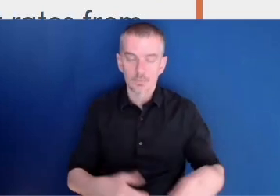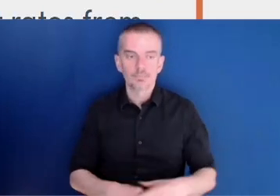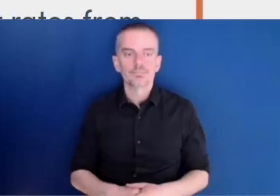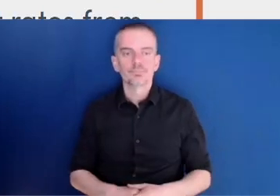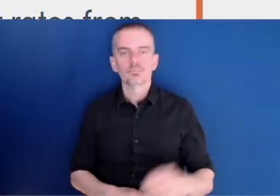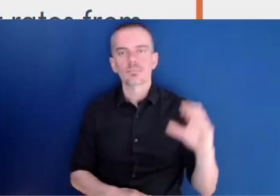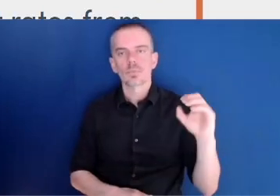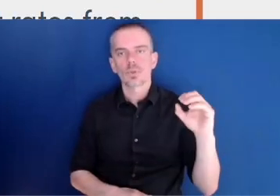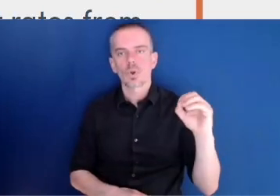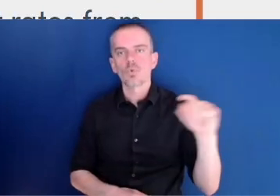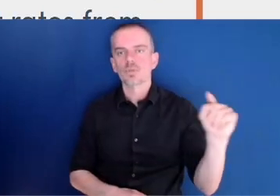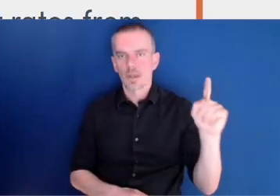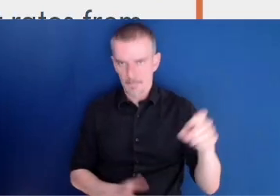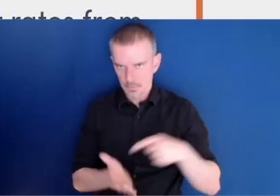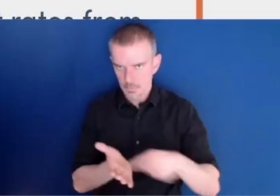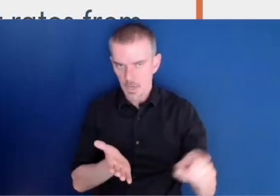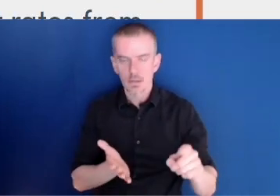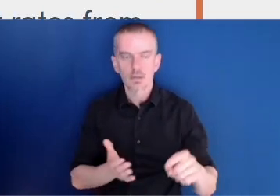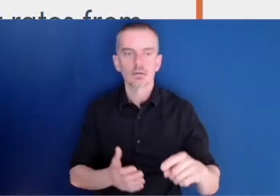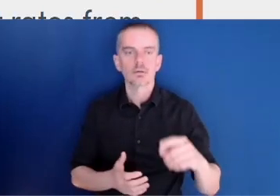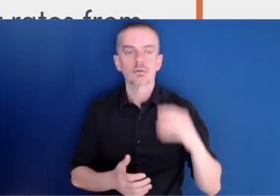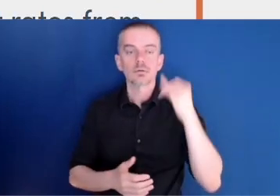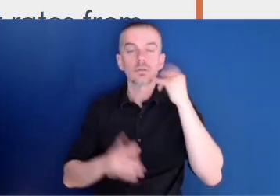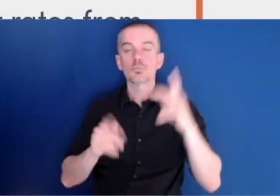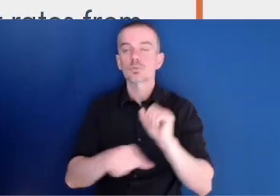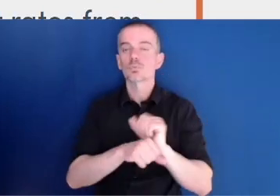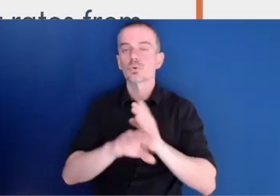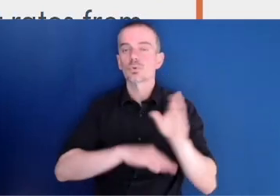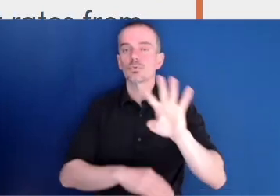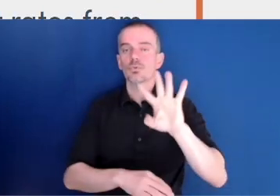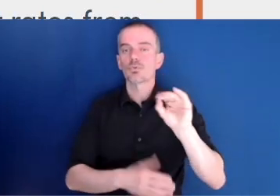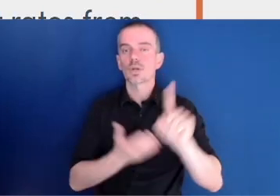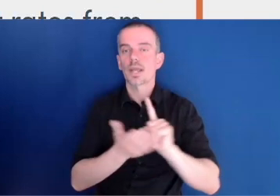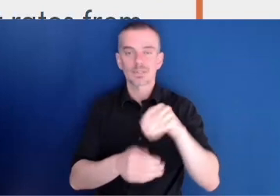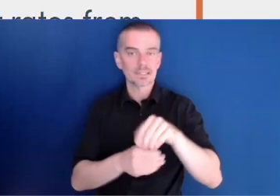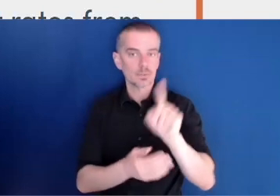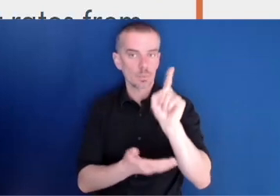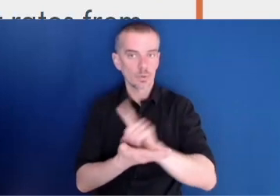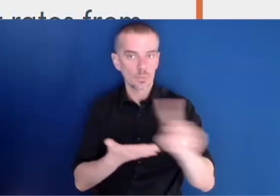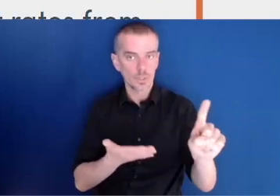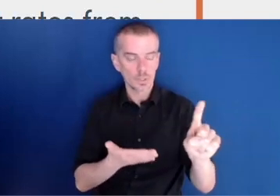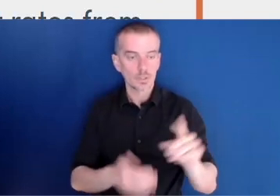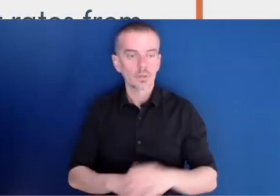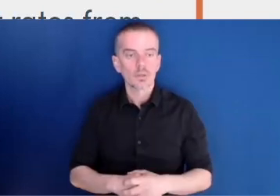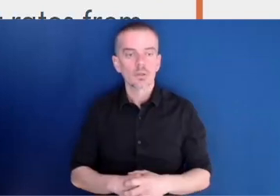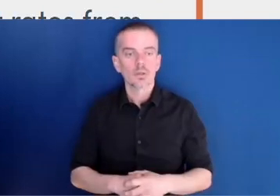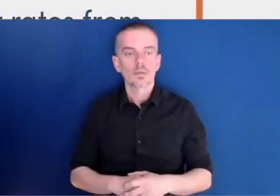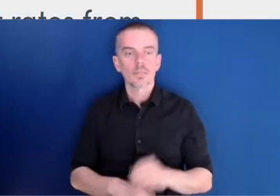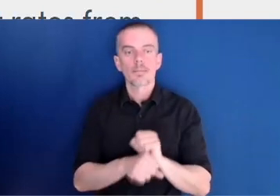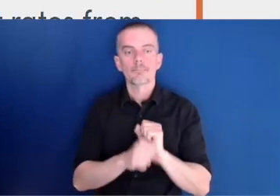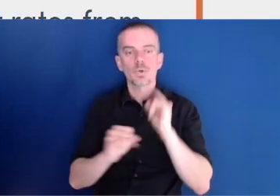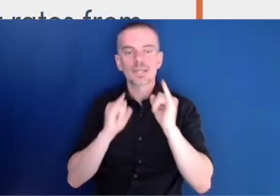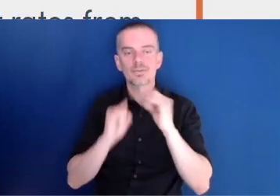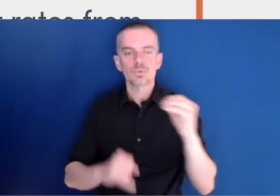Overtime must be paid if somebody's working over 40 hours in a single week. Employee interviews and